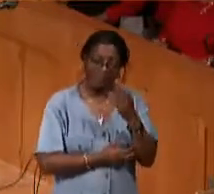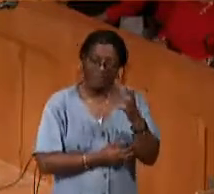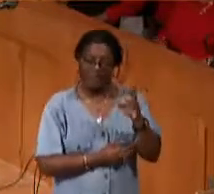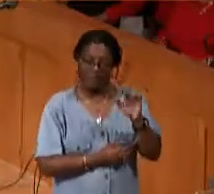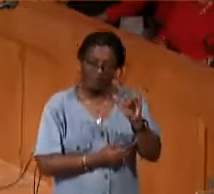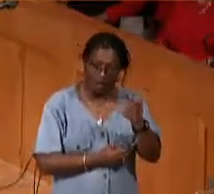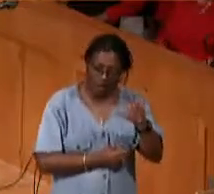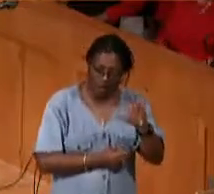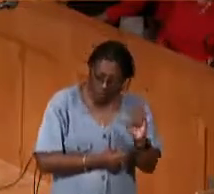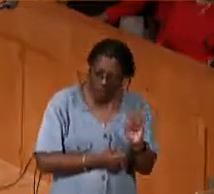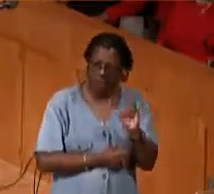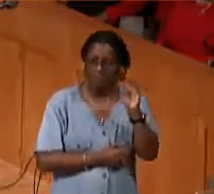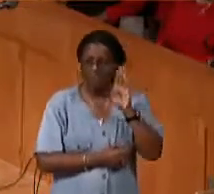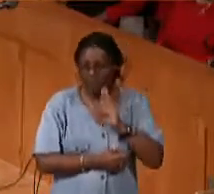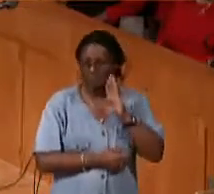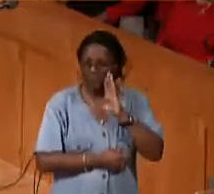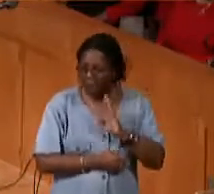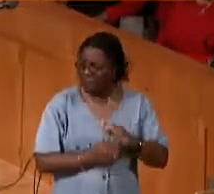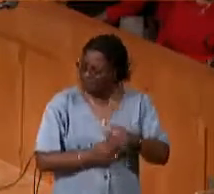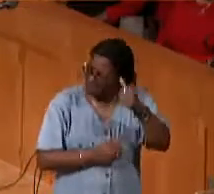I'm going to get there. Y'all just wait on me.